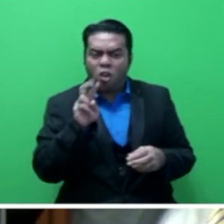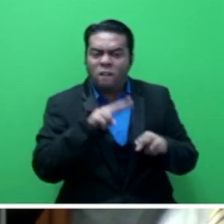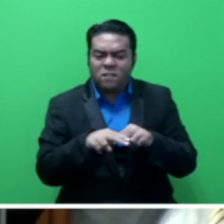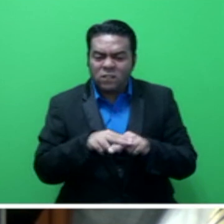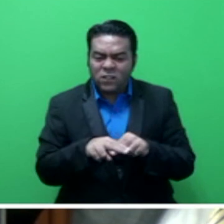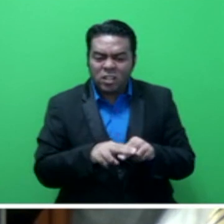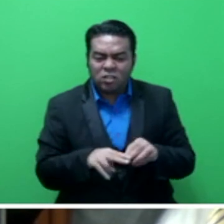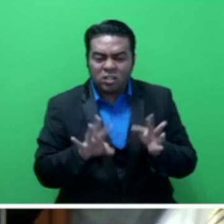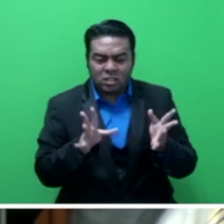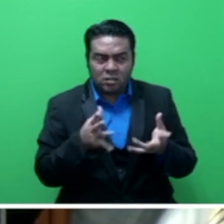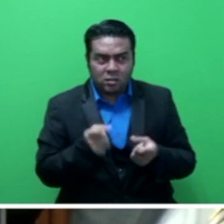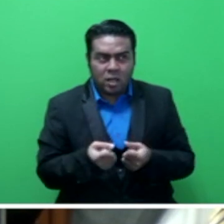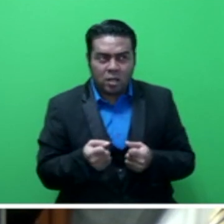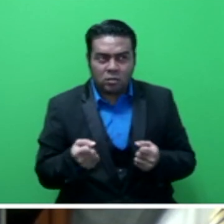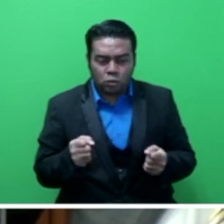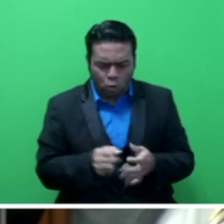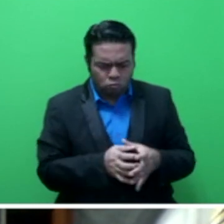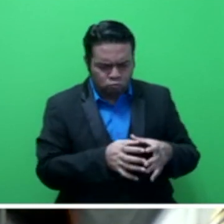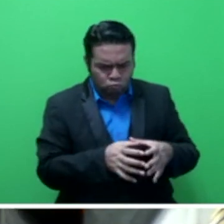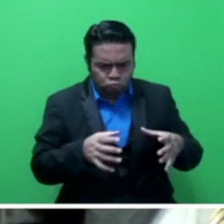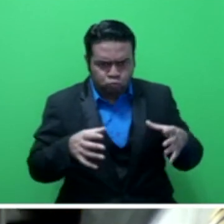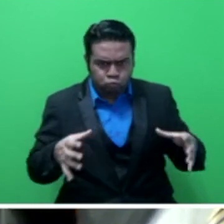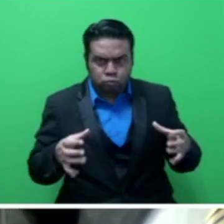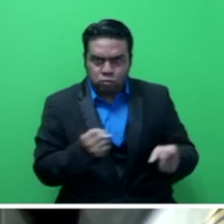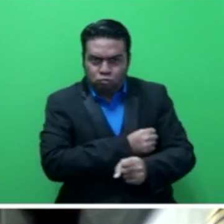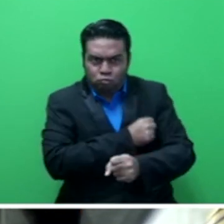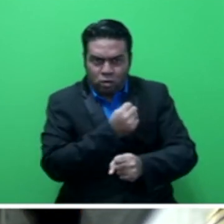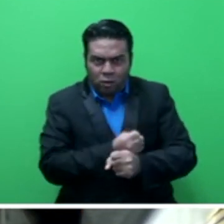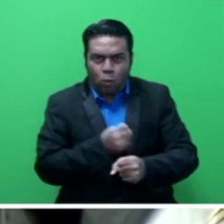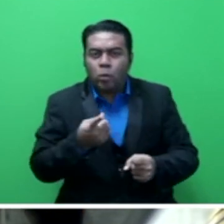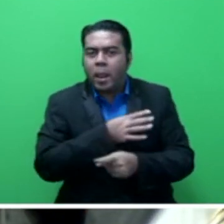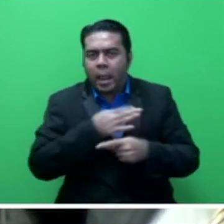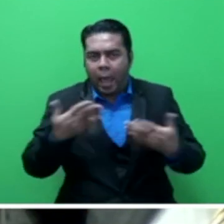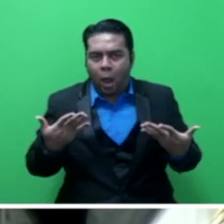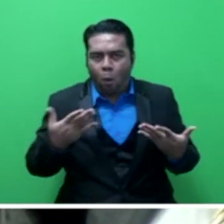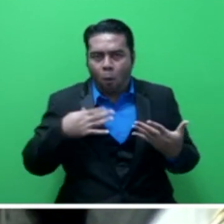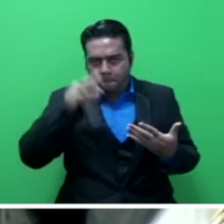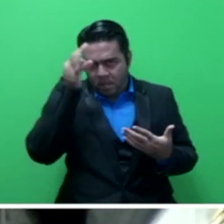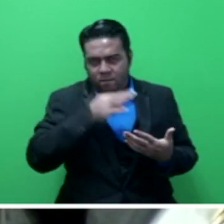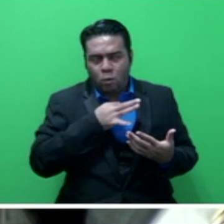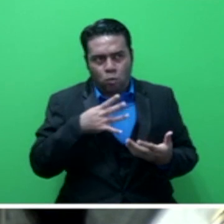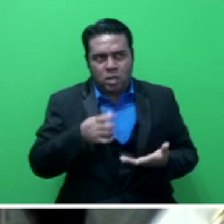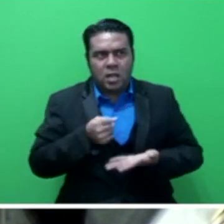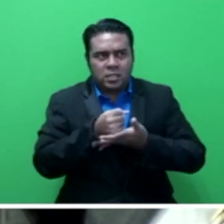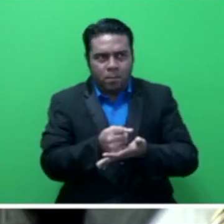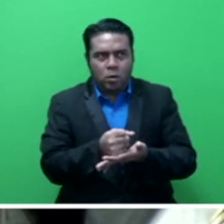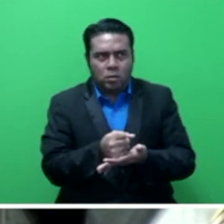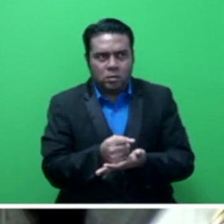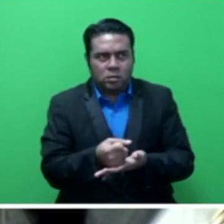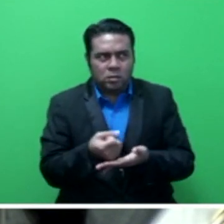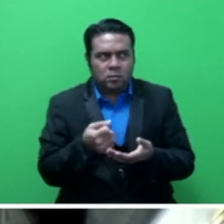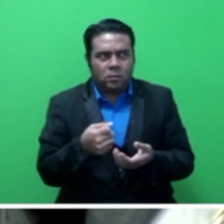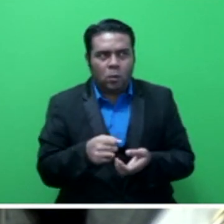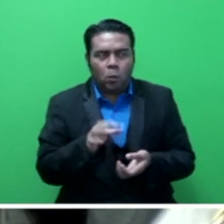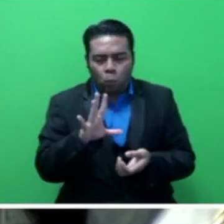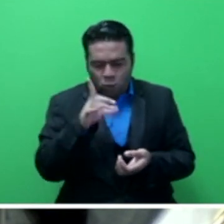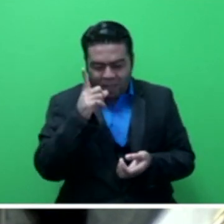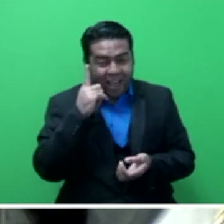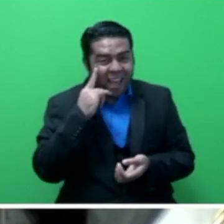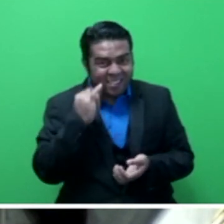molecular lab has grown from strength to strength. We now believe that it's time that we can support it to have genome testing so that we can be able to identify